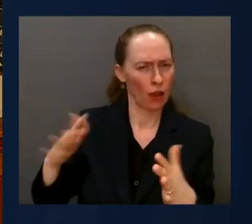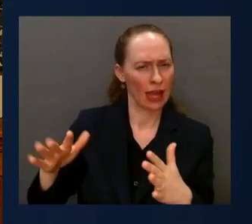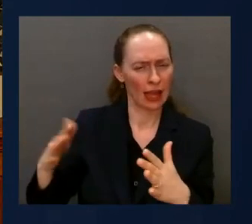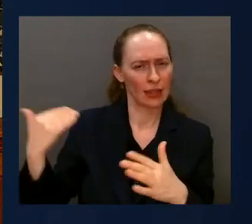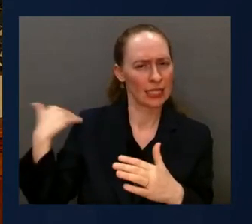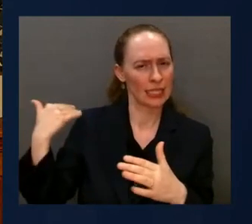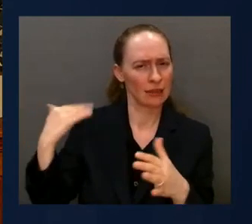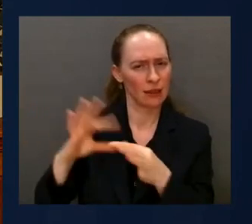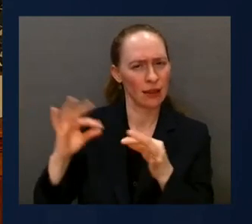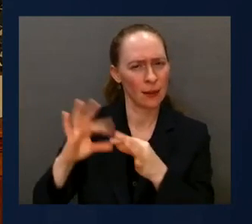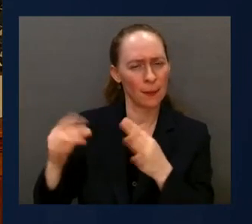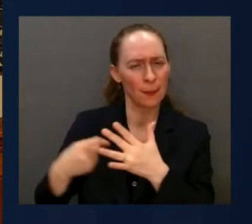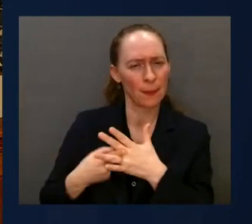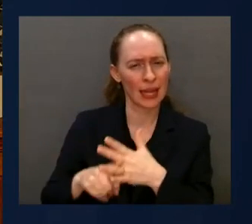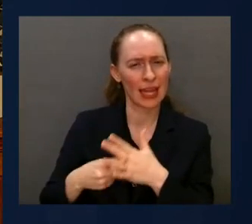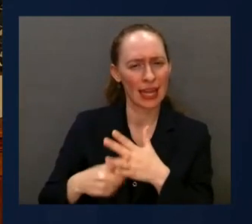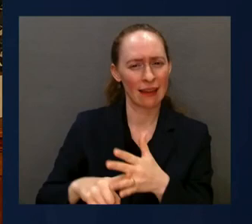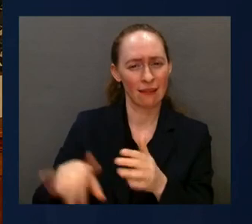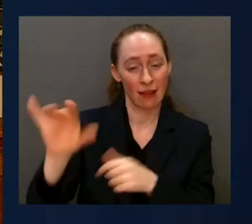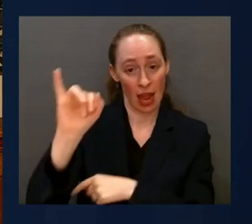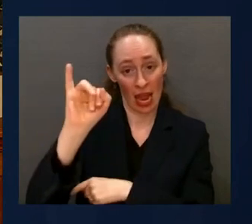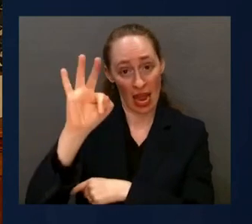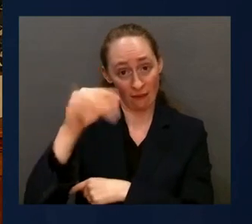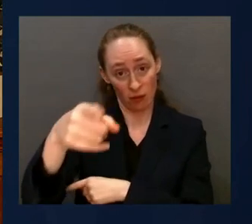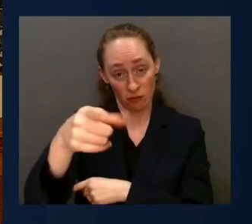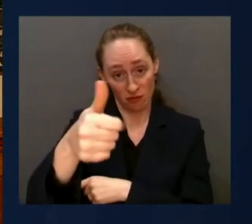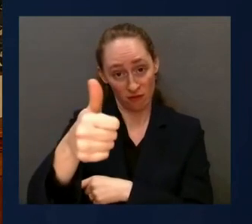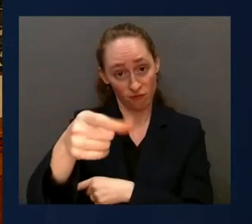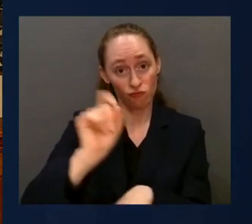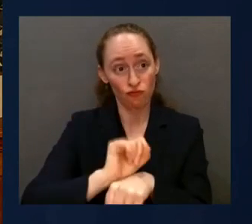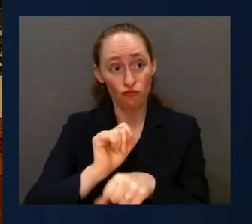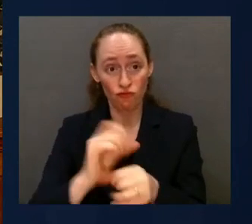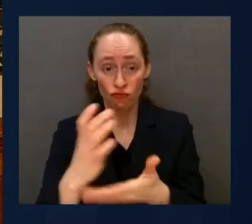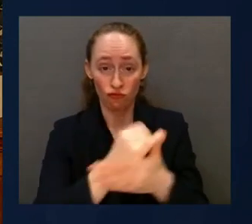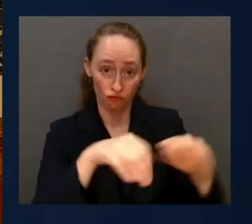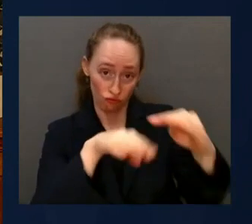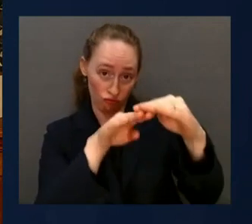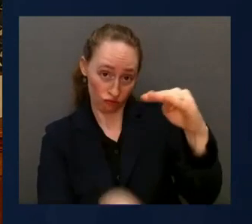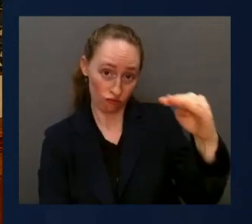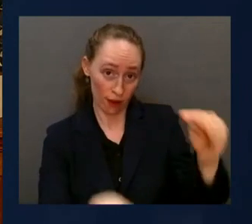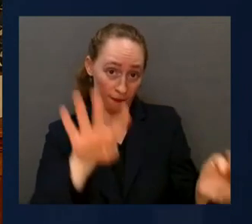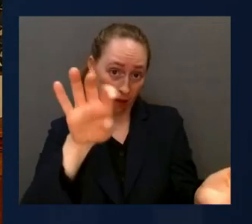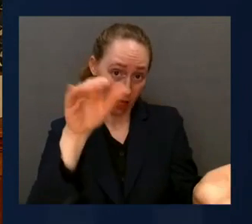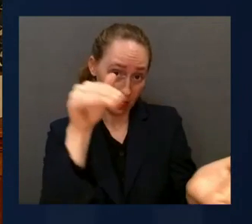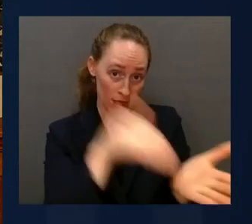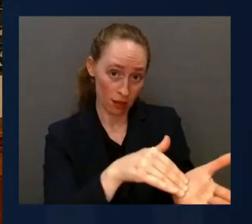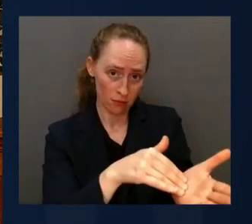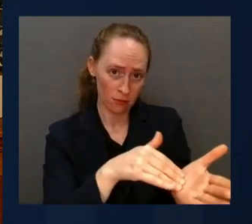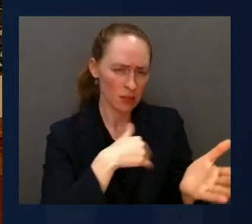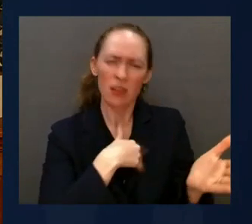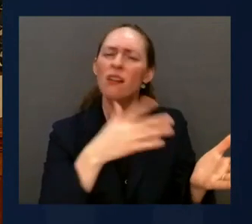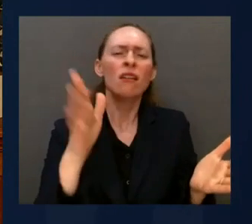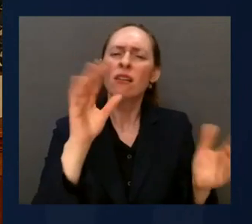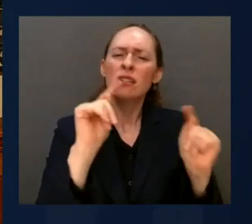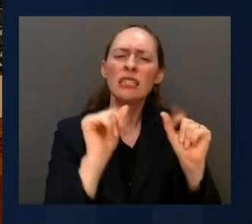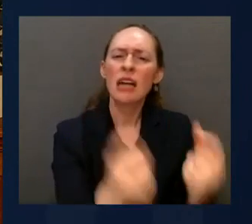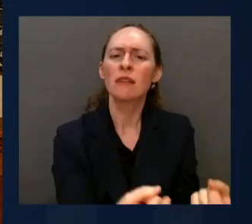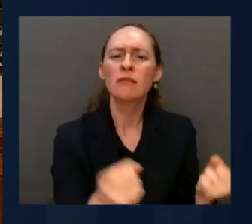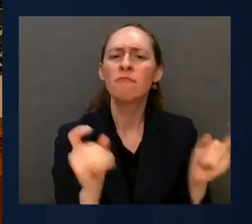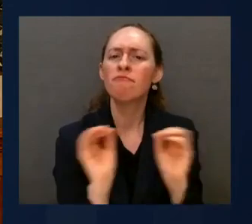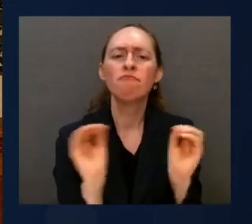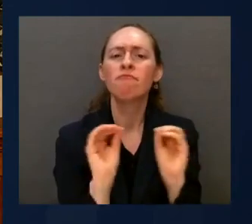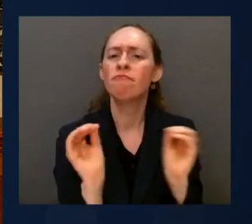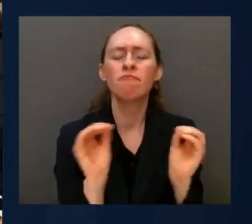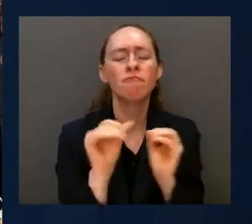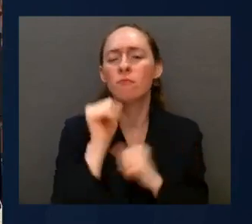than $400,000 will pay an additional penny in taxes. Nobody, not one penny. But let's